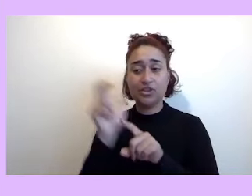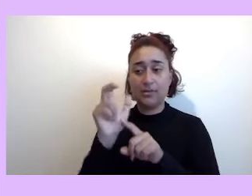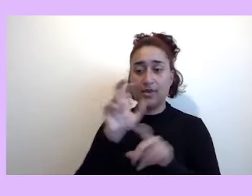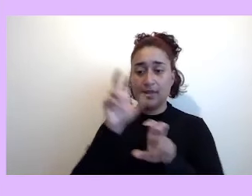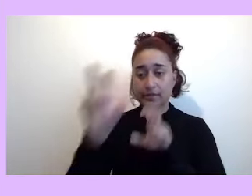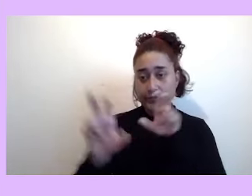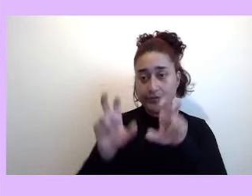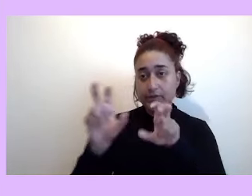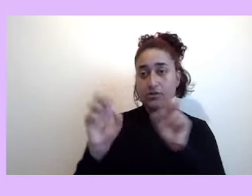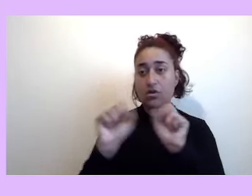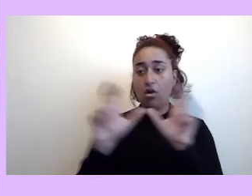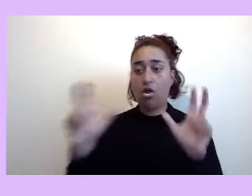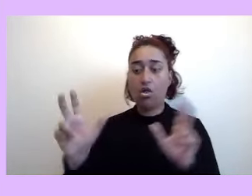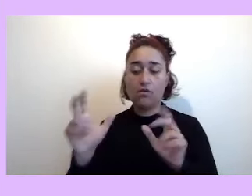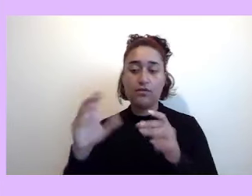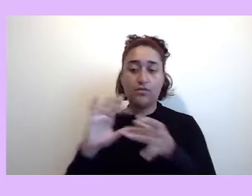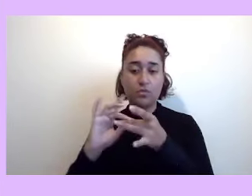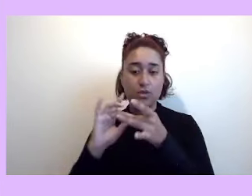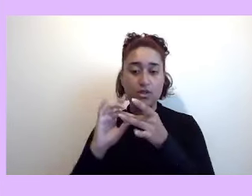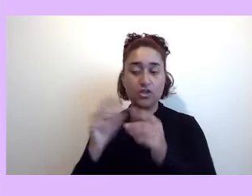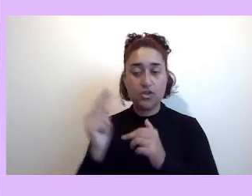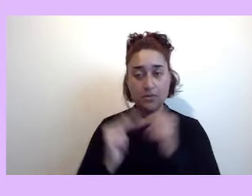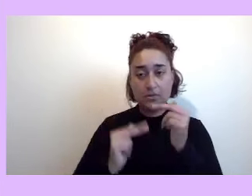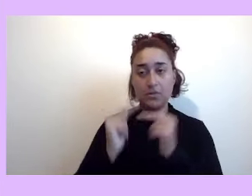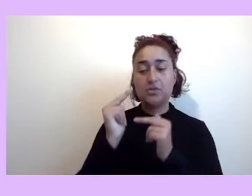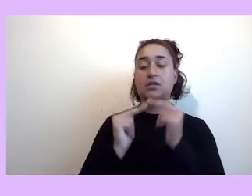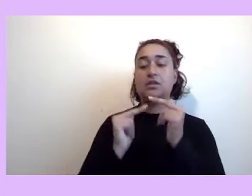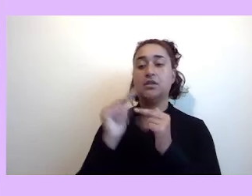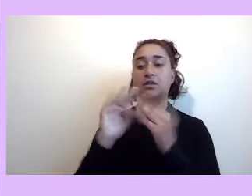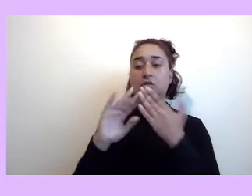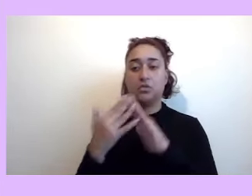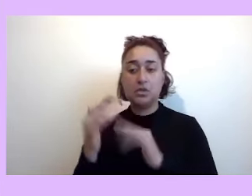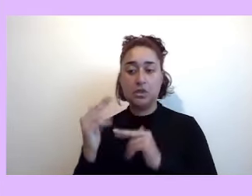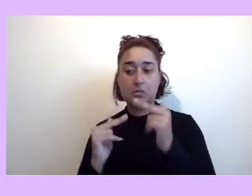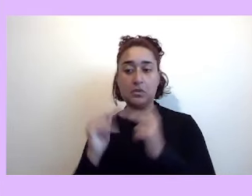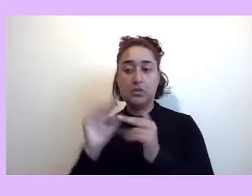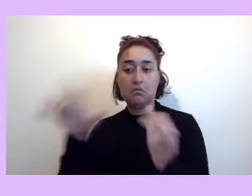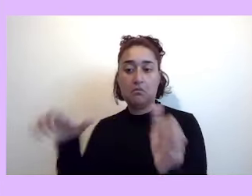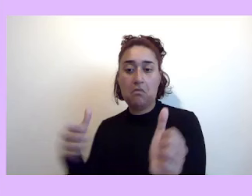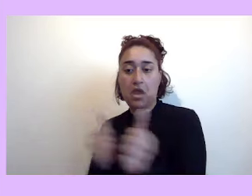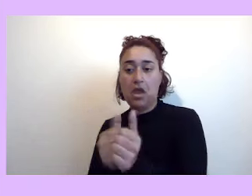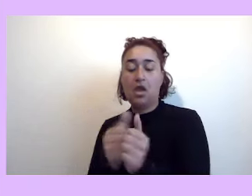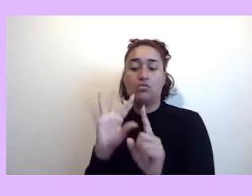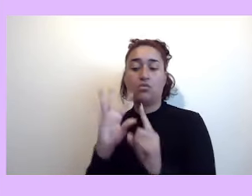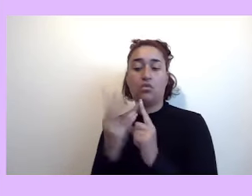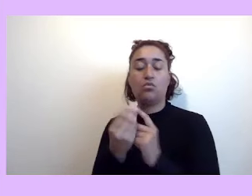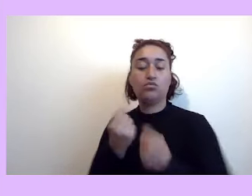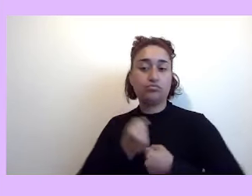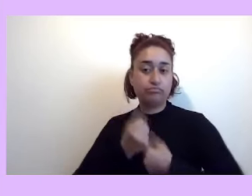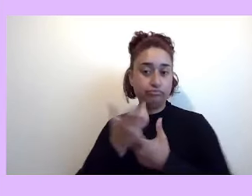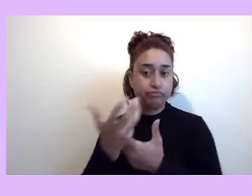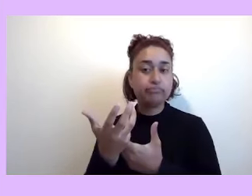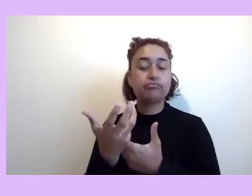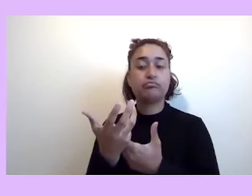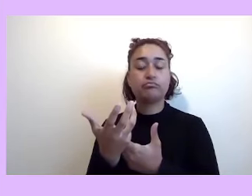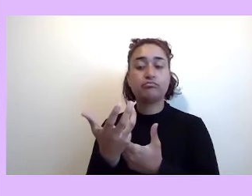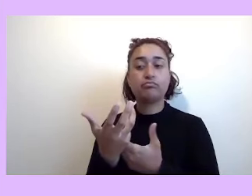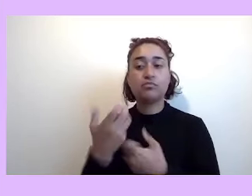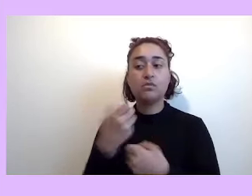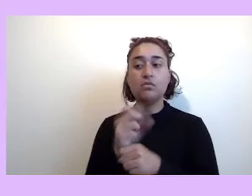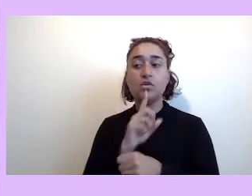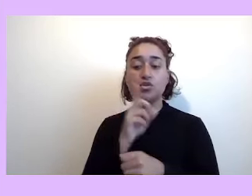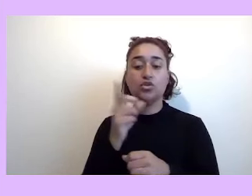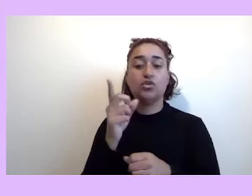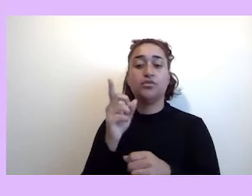of the relationship building and community building behind those cultural expressions, and how to make sure that those are really about